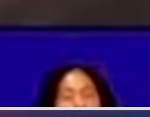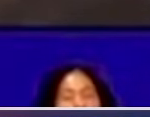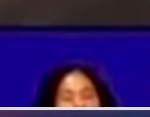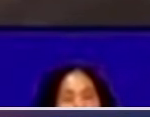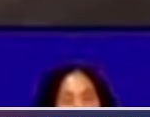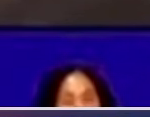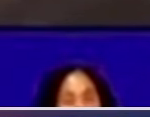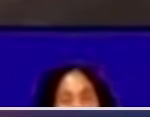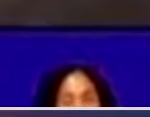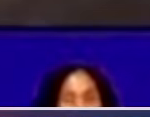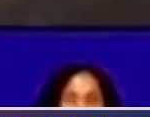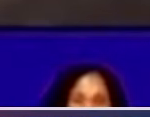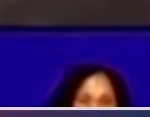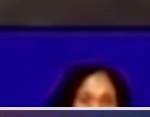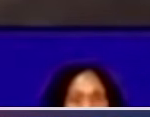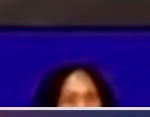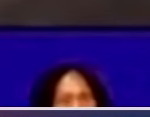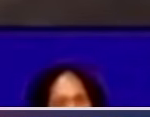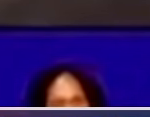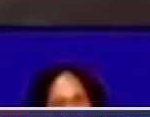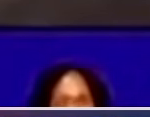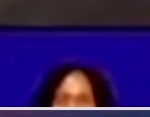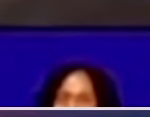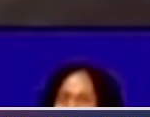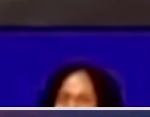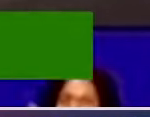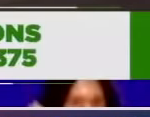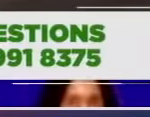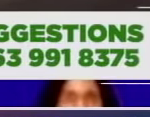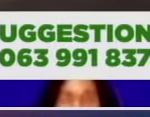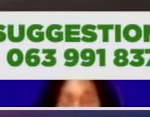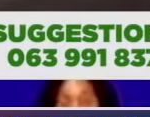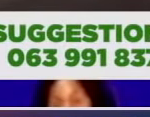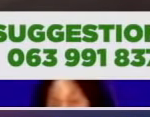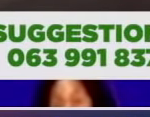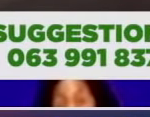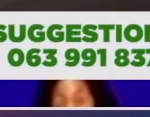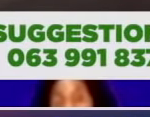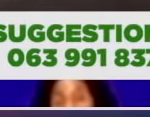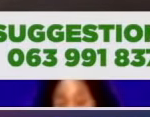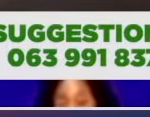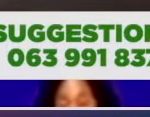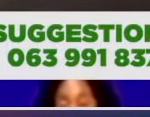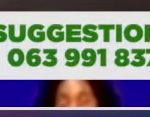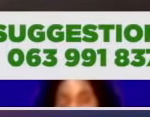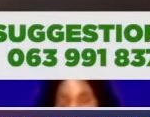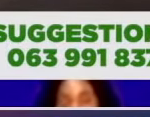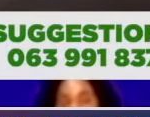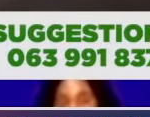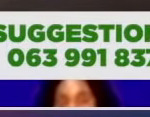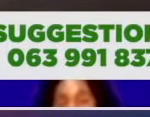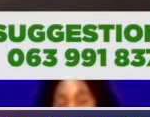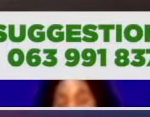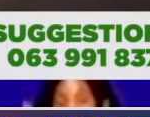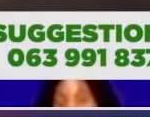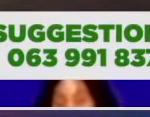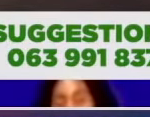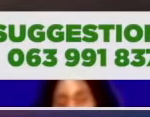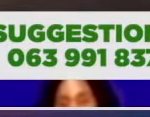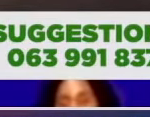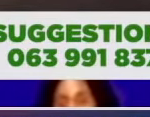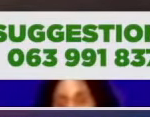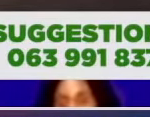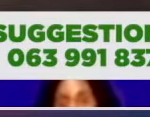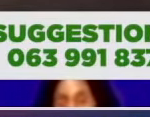and unemployment. So, Mr. President, you can either stand back and watch us take over your duties one